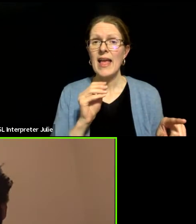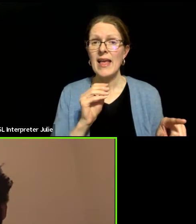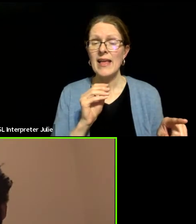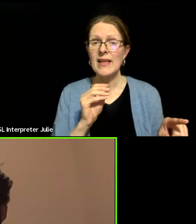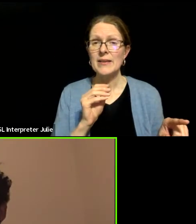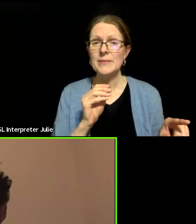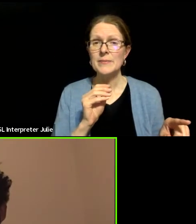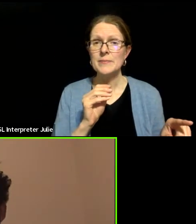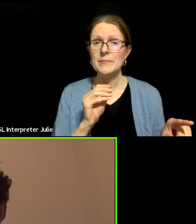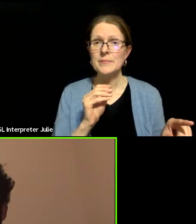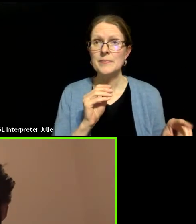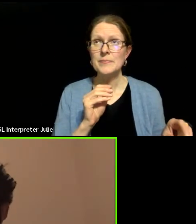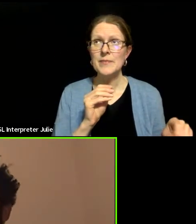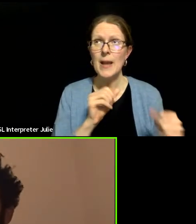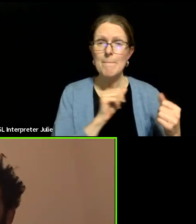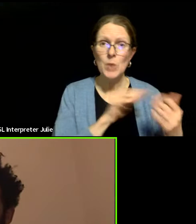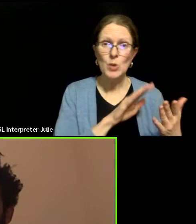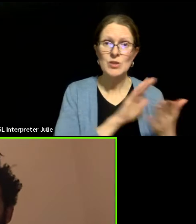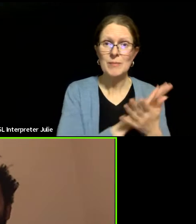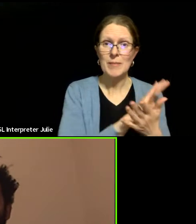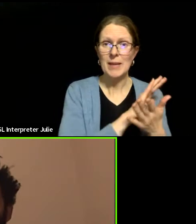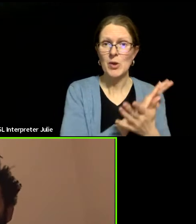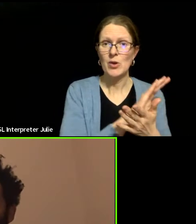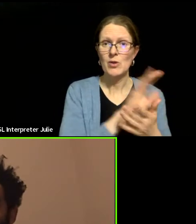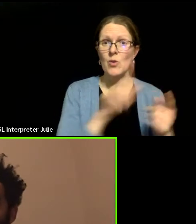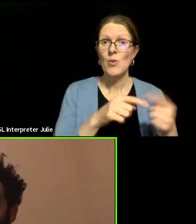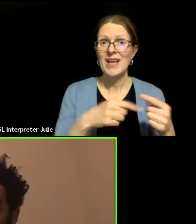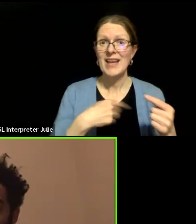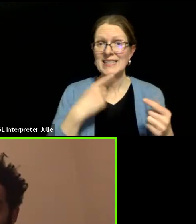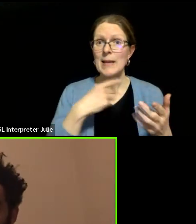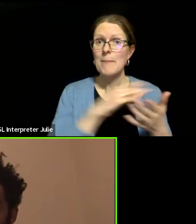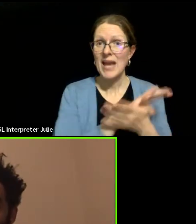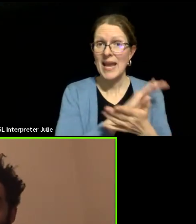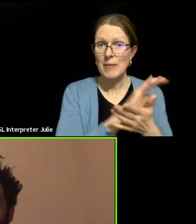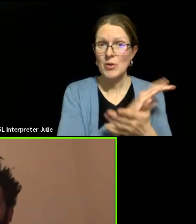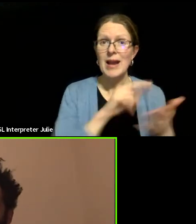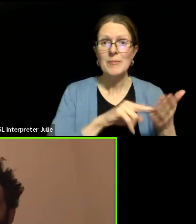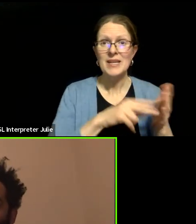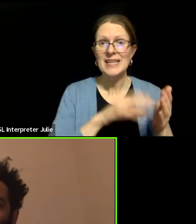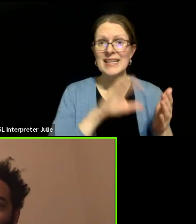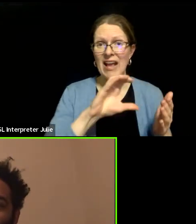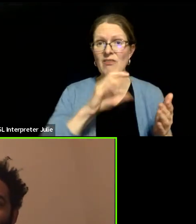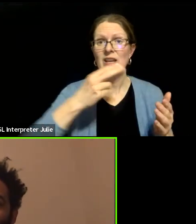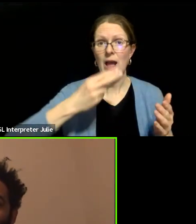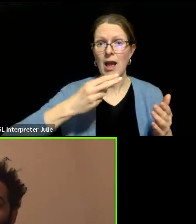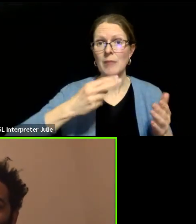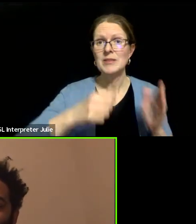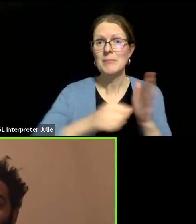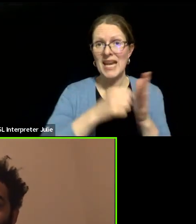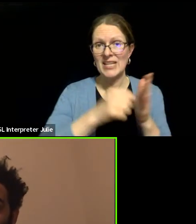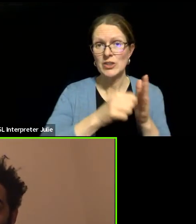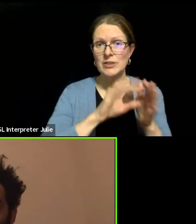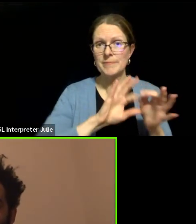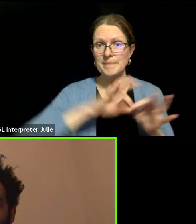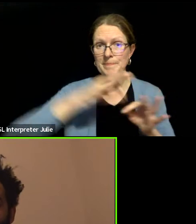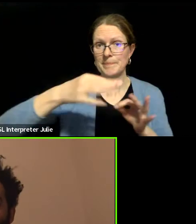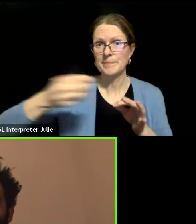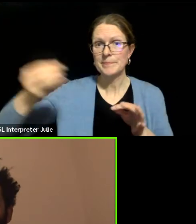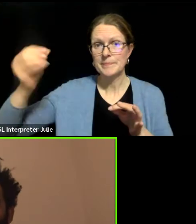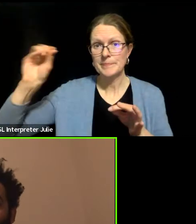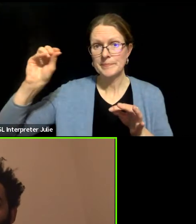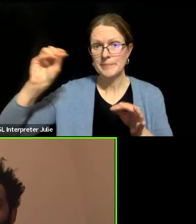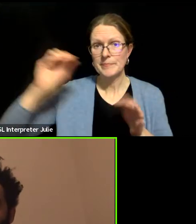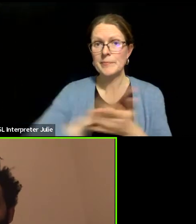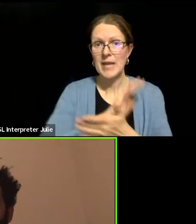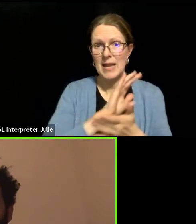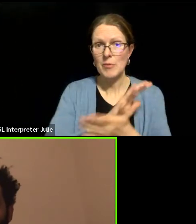approach the paper. And when I say paper, I mean Calvin and Hobbes pages. It was really important to approach the paper with